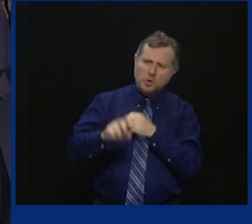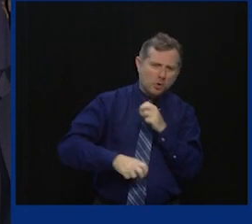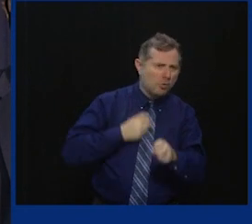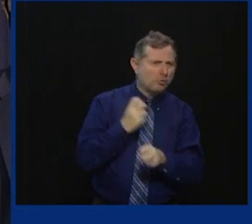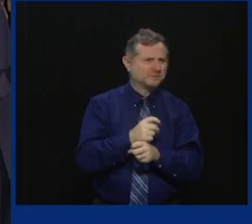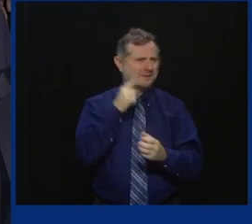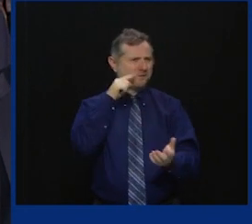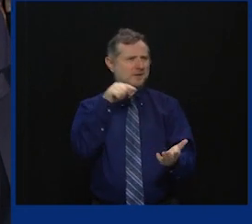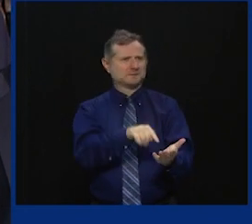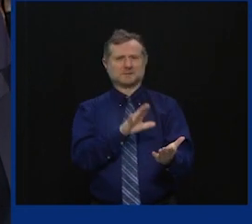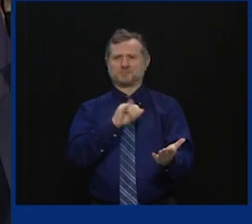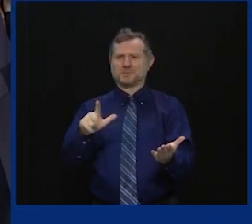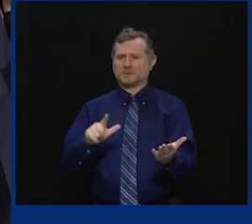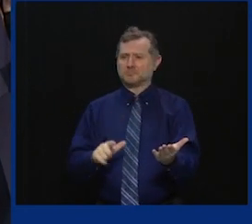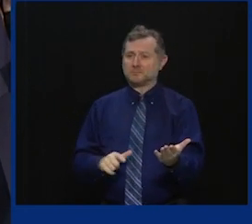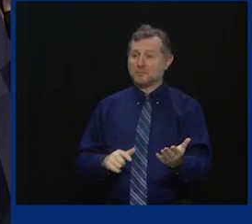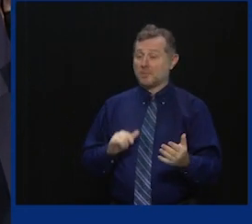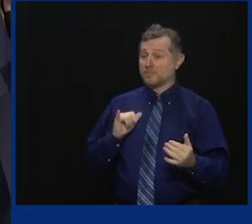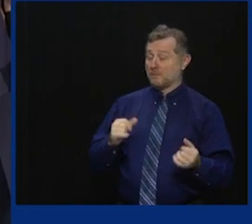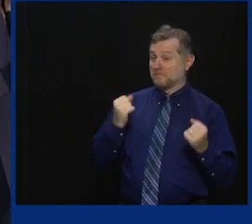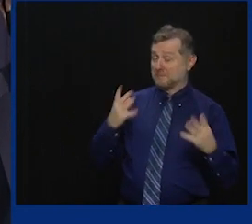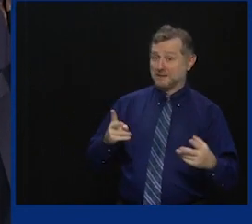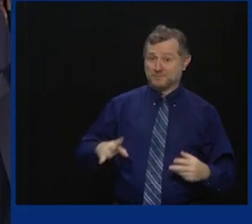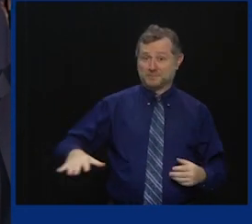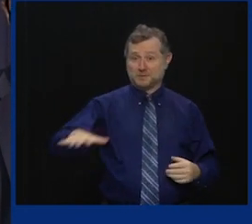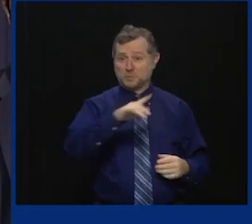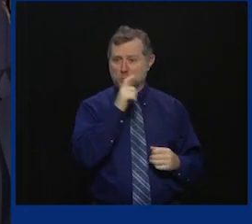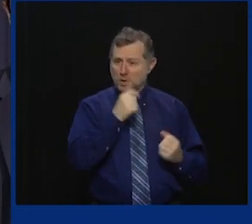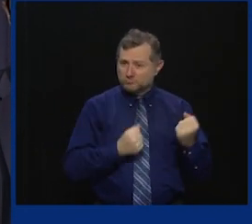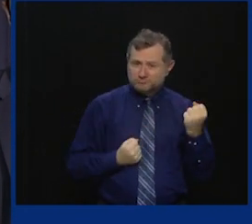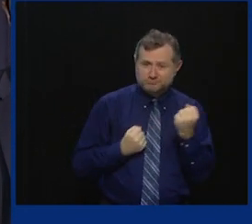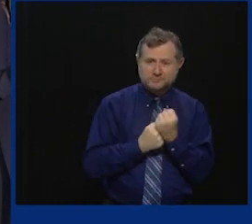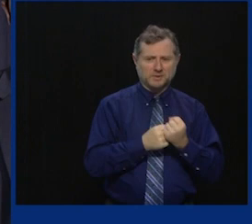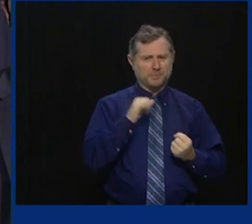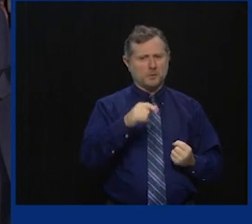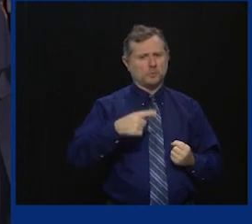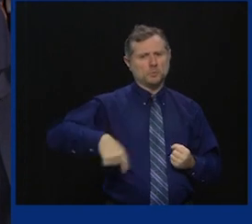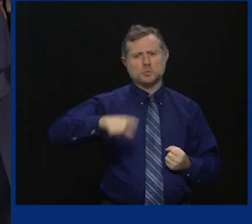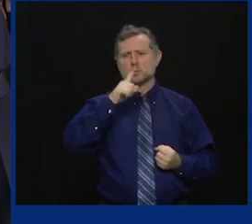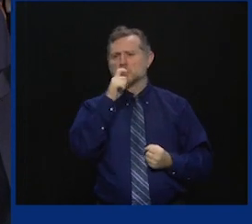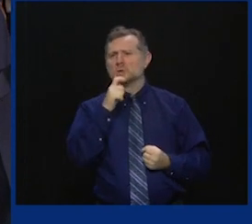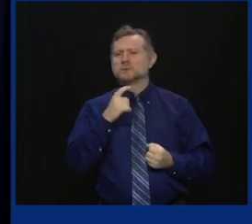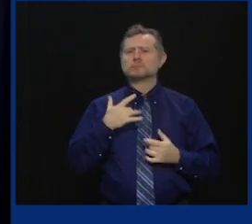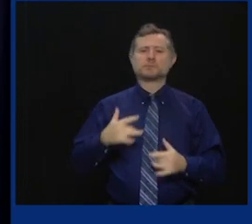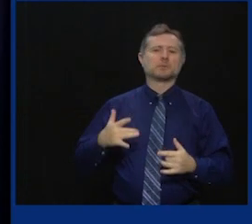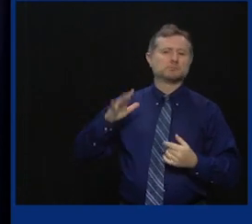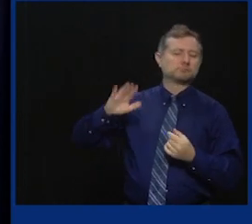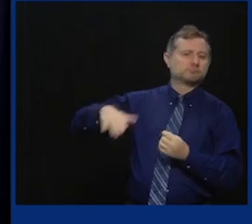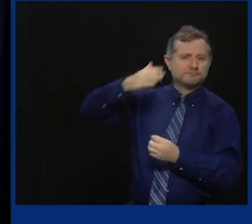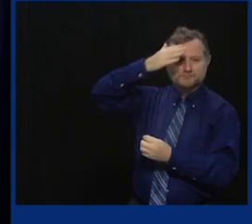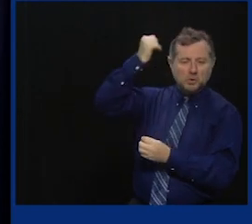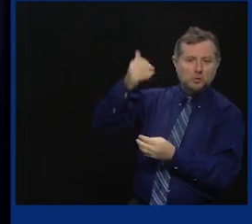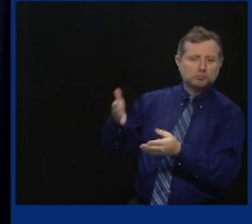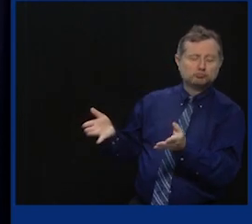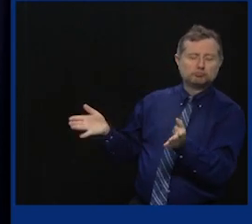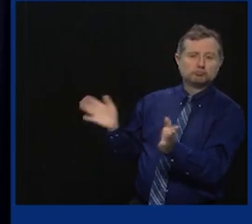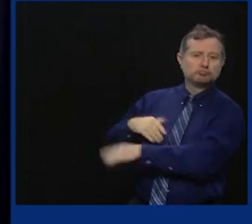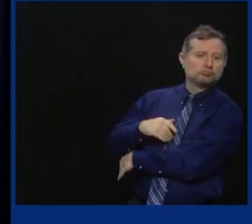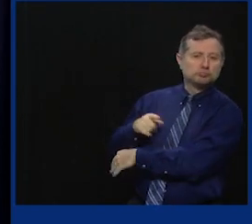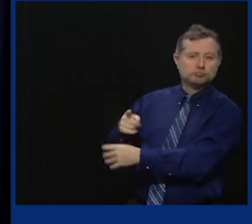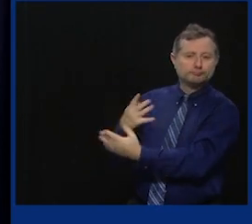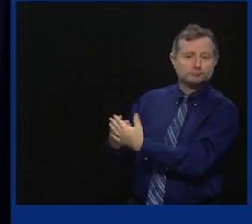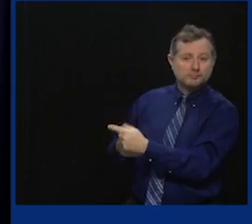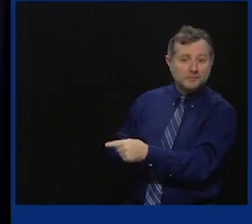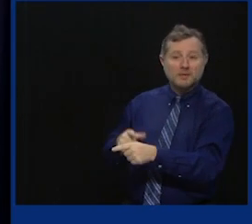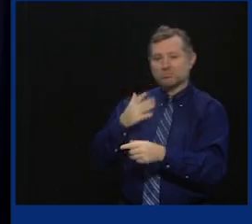And a lot of people who stood on behalf of people who often are forgotten, other than by their families. And thank God we have these people who go out